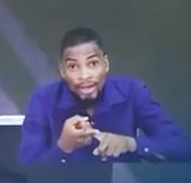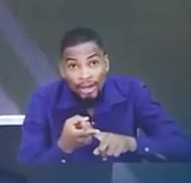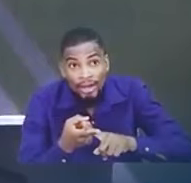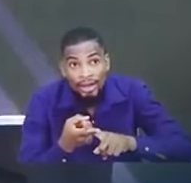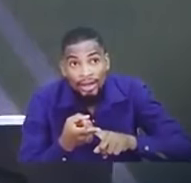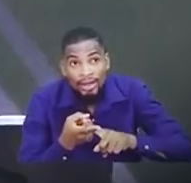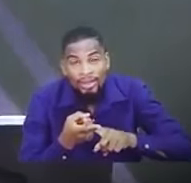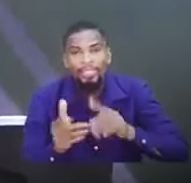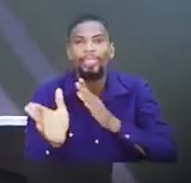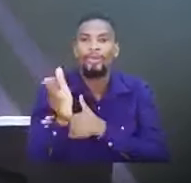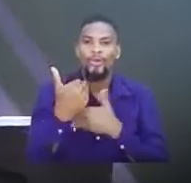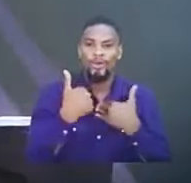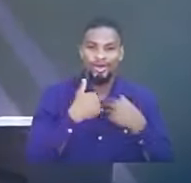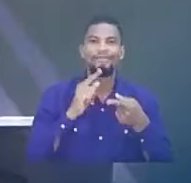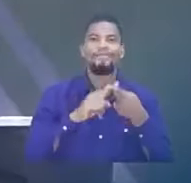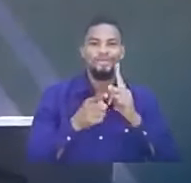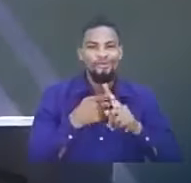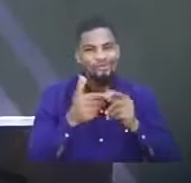has friends.